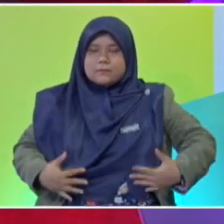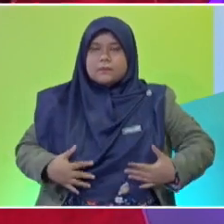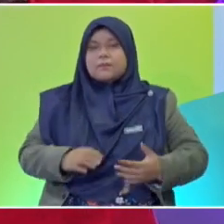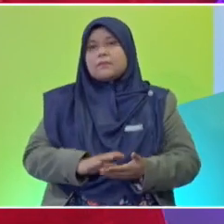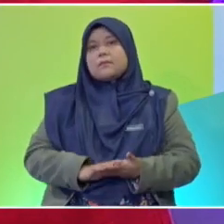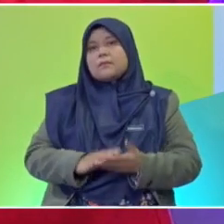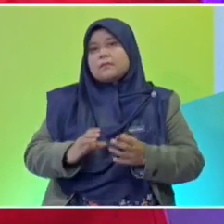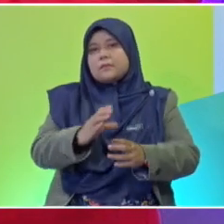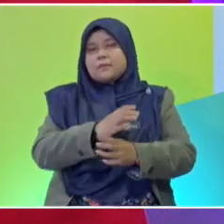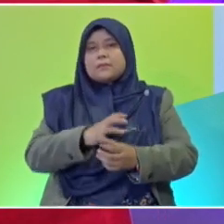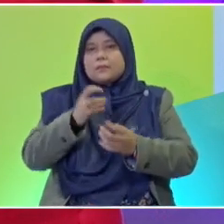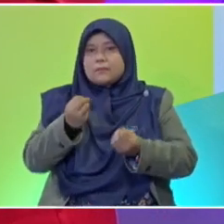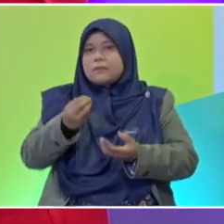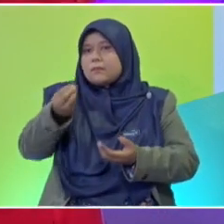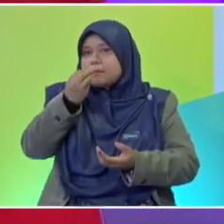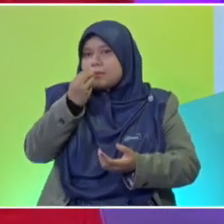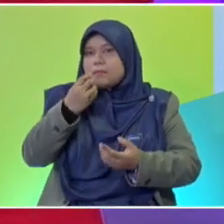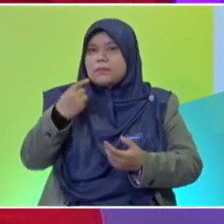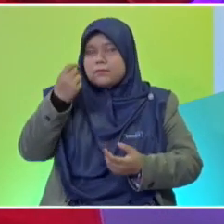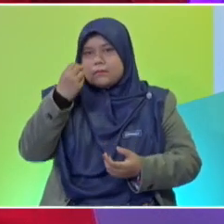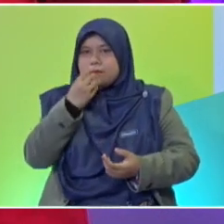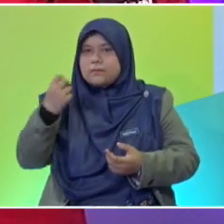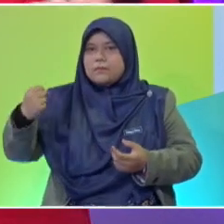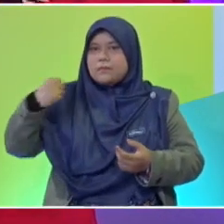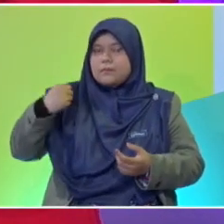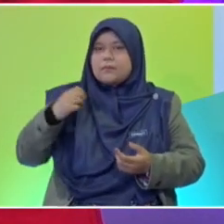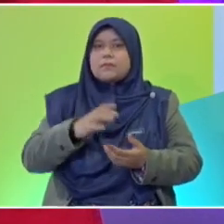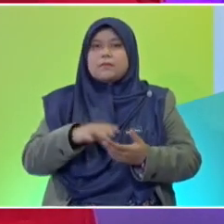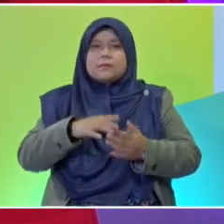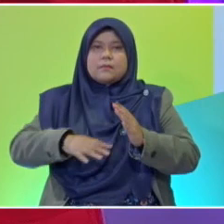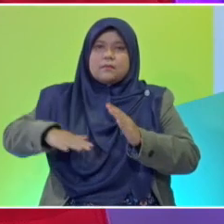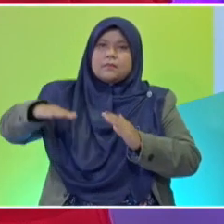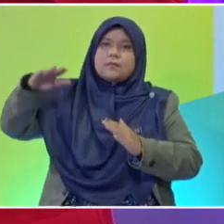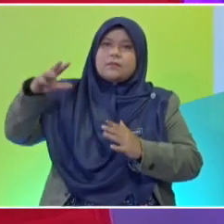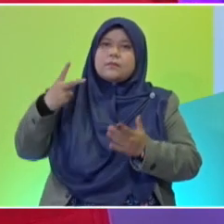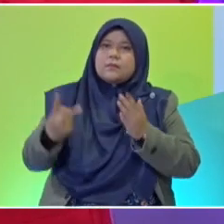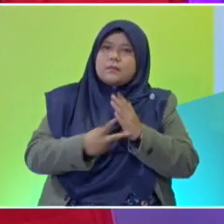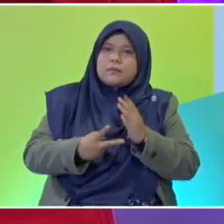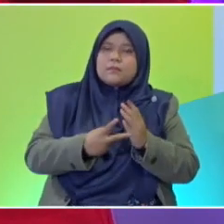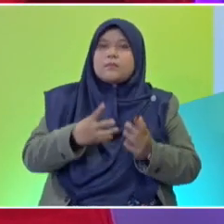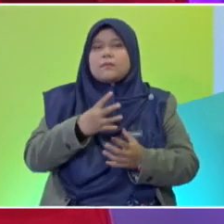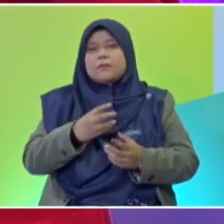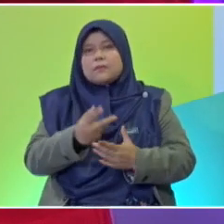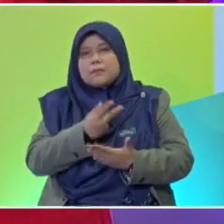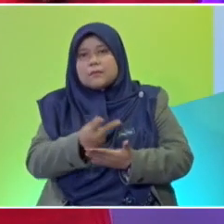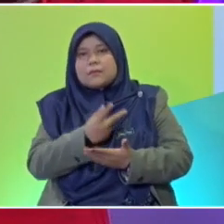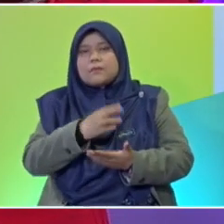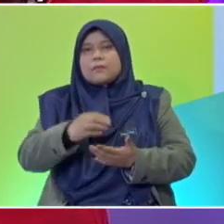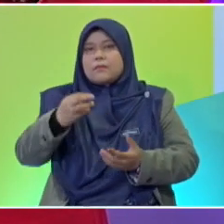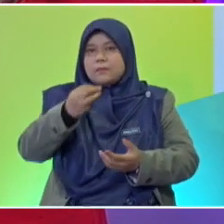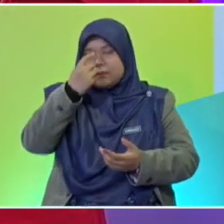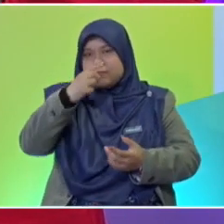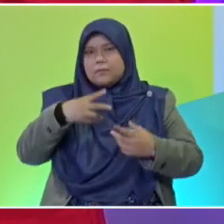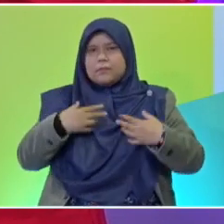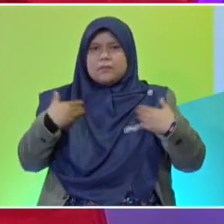need carbohydrate for energy, we need protein for growth, we need vitamins and minerals to keep us healthy.